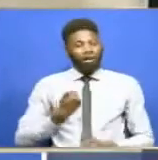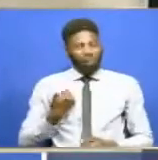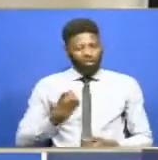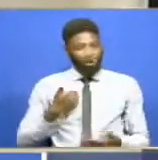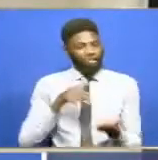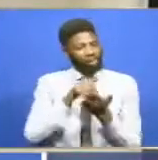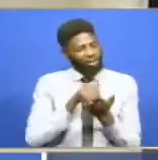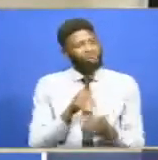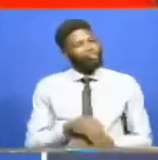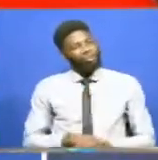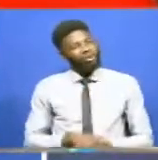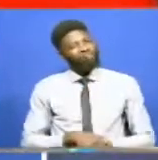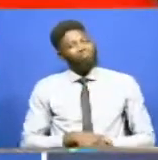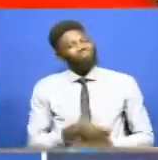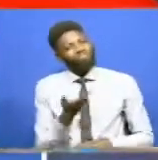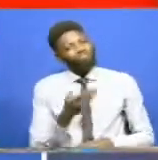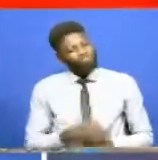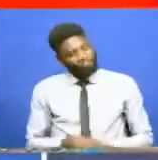girls. Mm-hmm. Yeah.